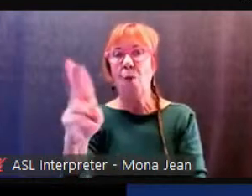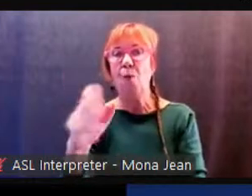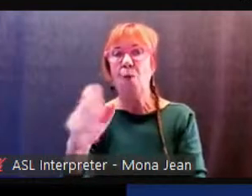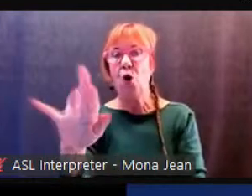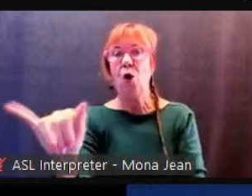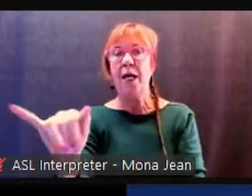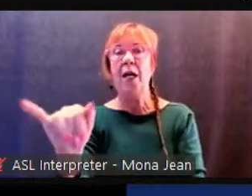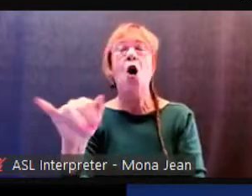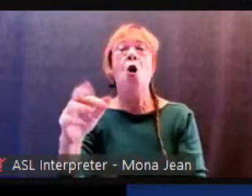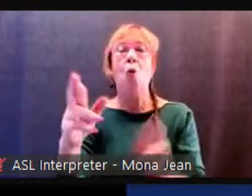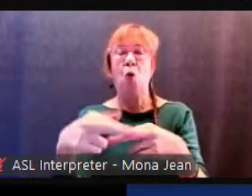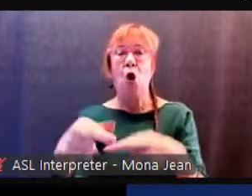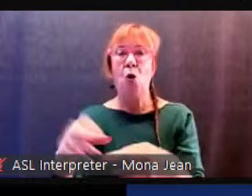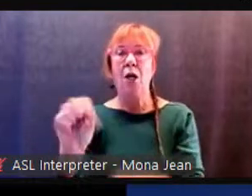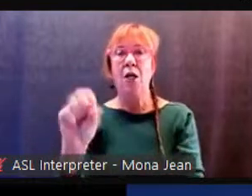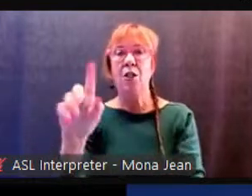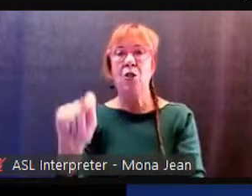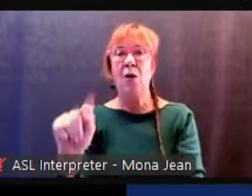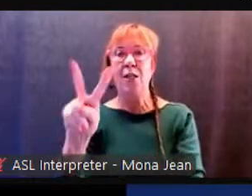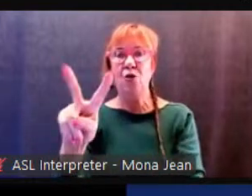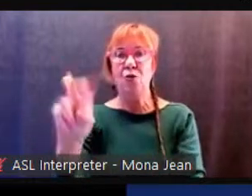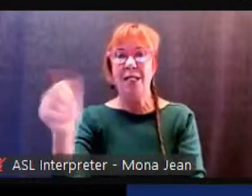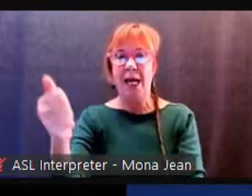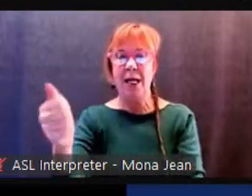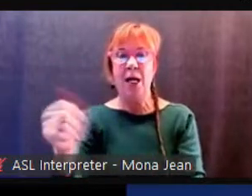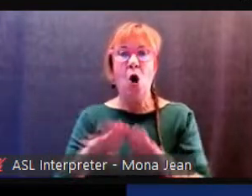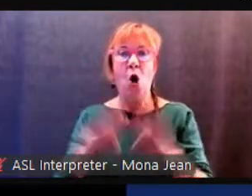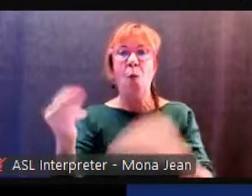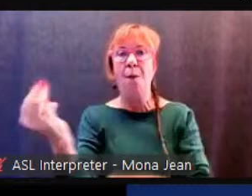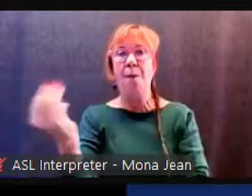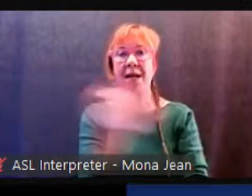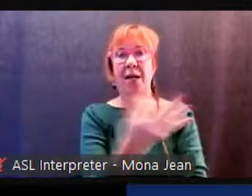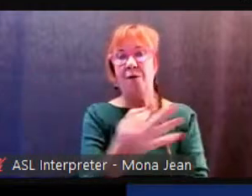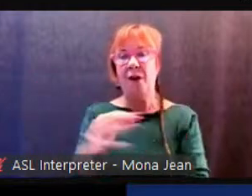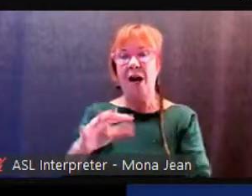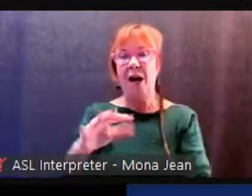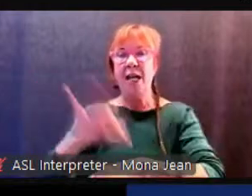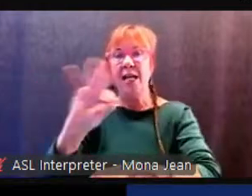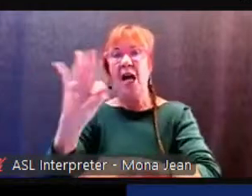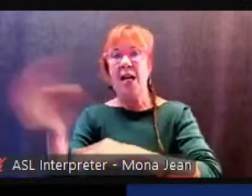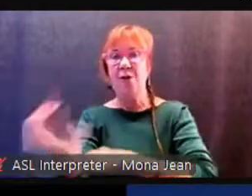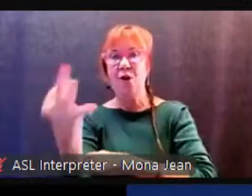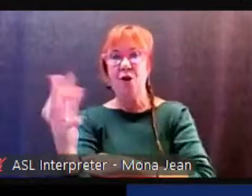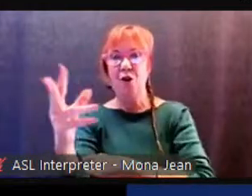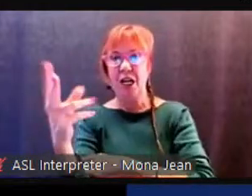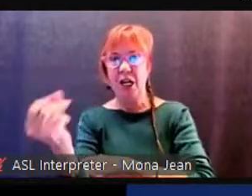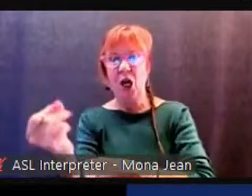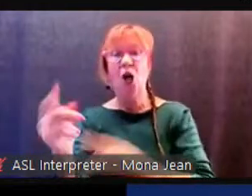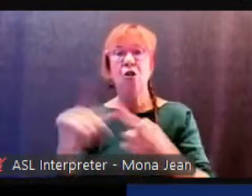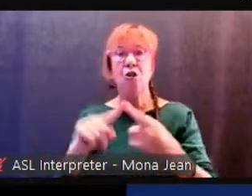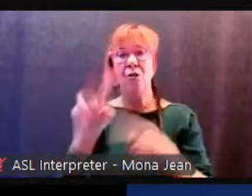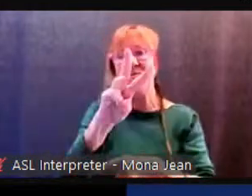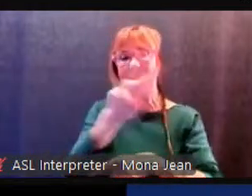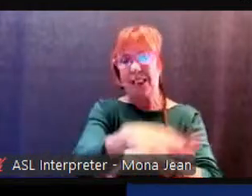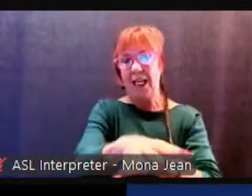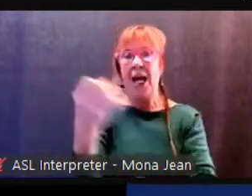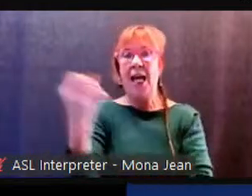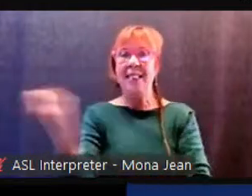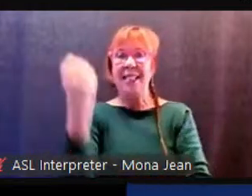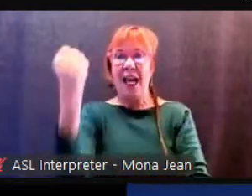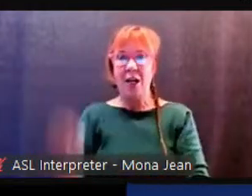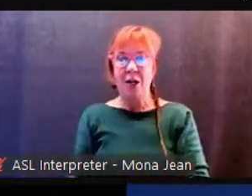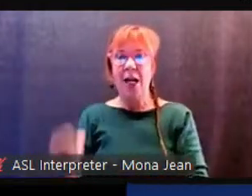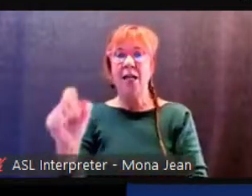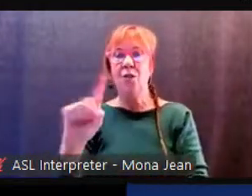in Altadena, is open Monday through Friday from 9:30 a.m. to 6 p.m. and on Saturday from 8 a.m. to 1